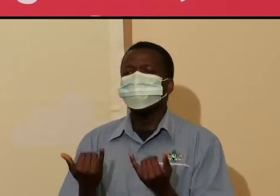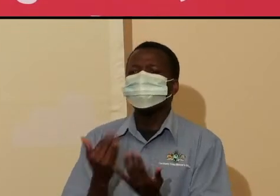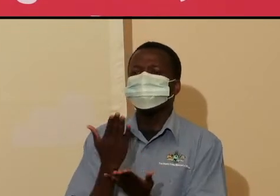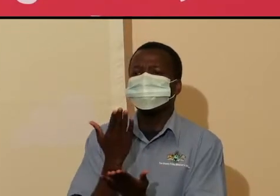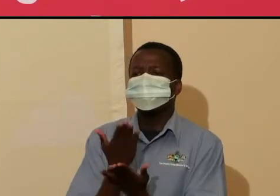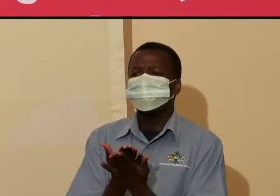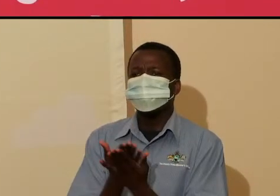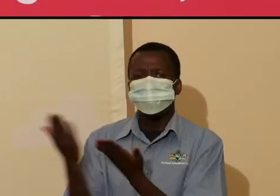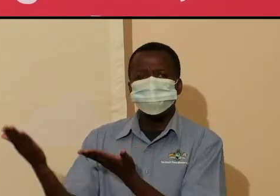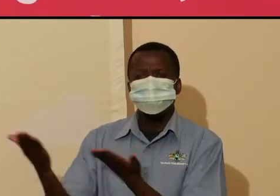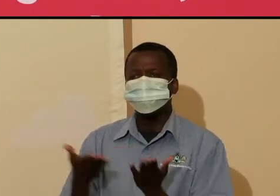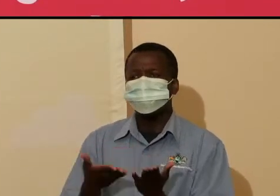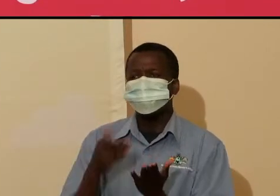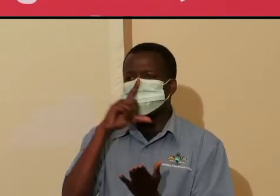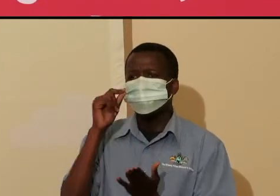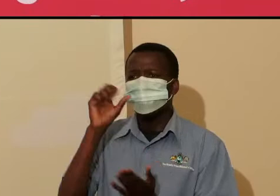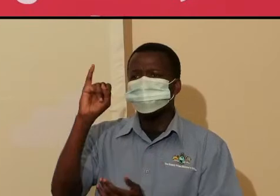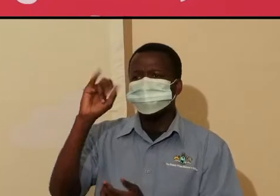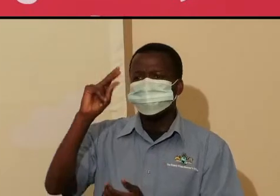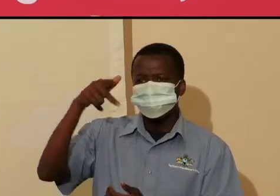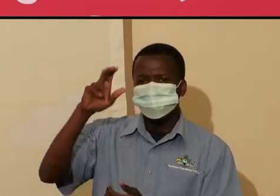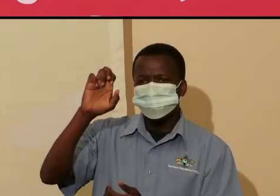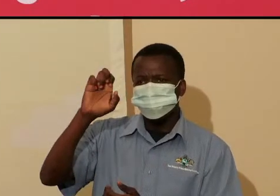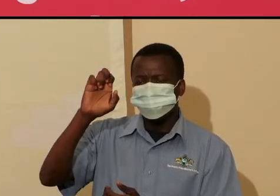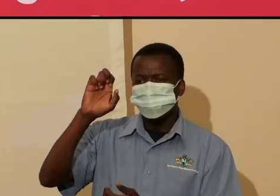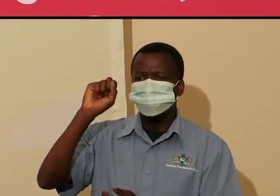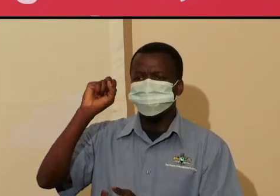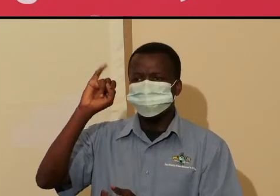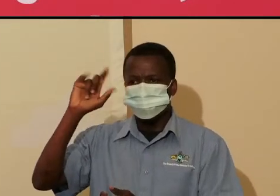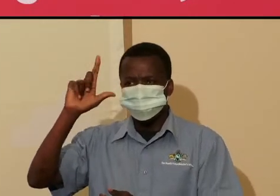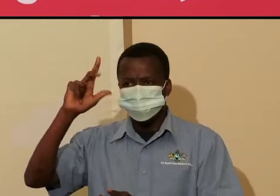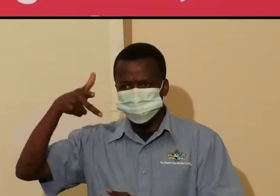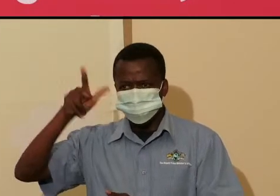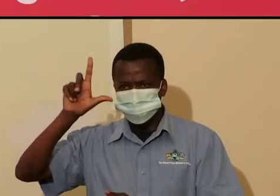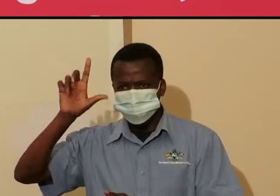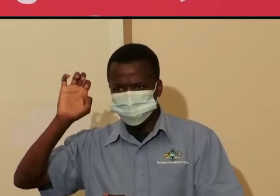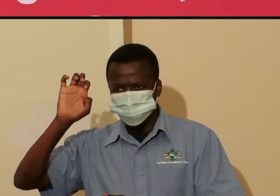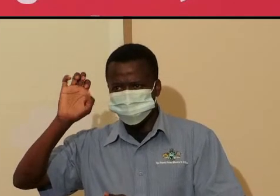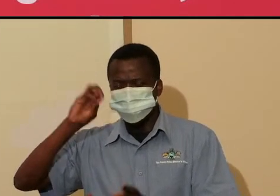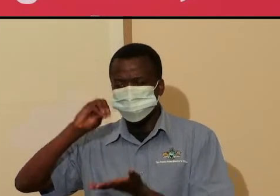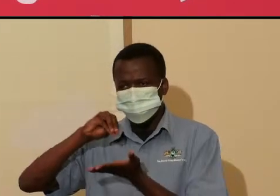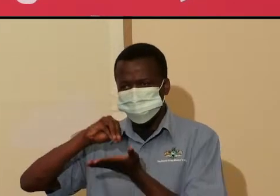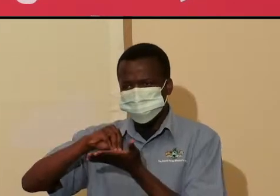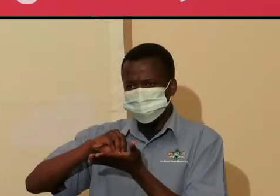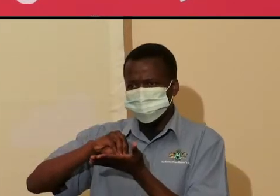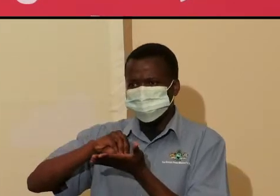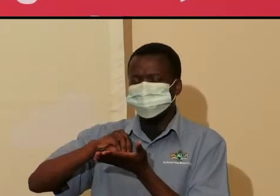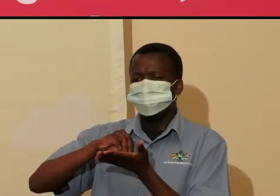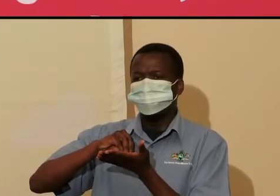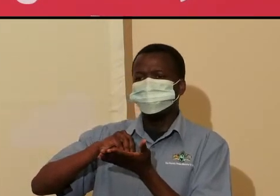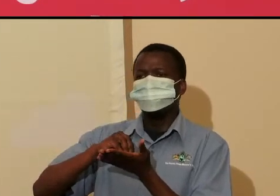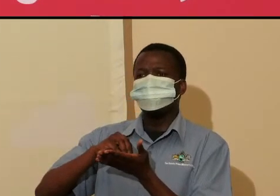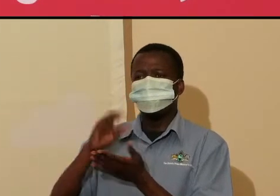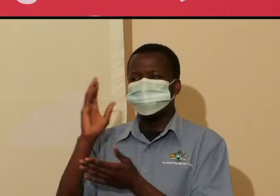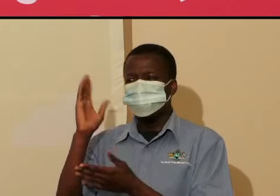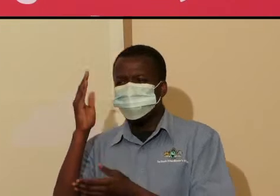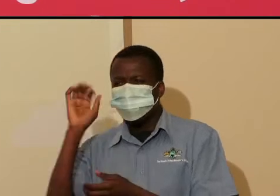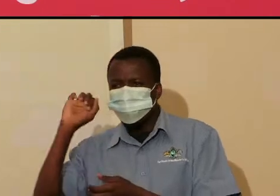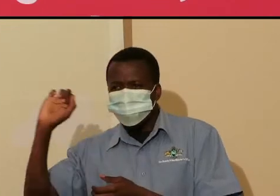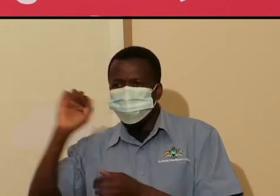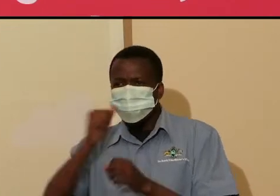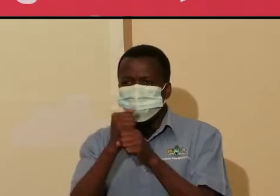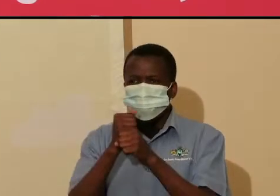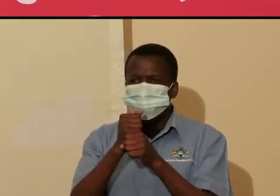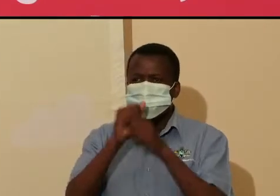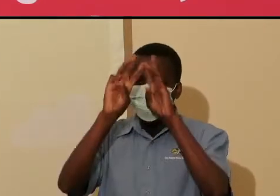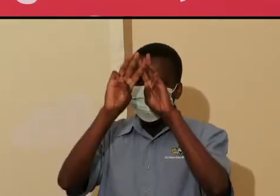invite Spesihle to come and do the item on the World AIDS Day in the context of